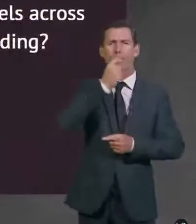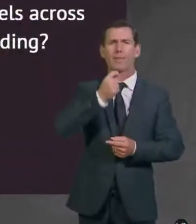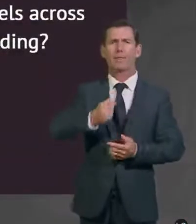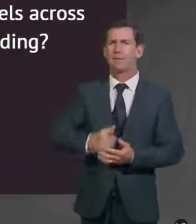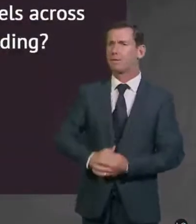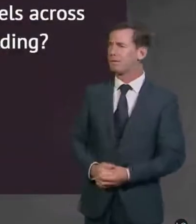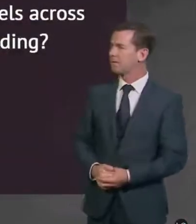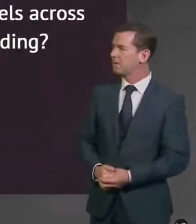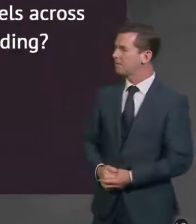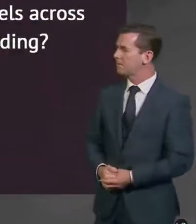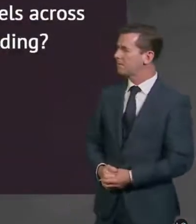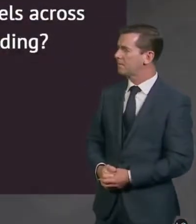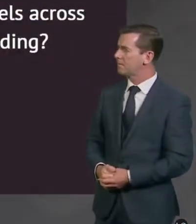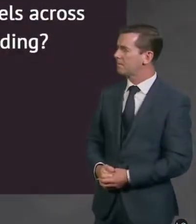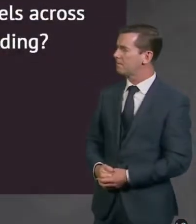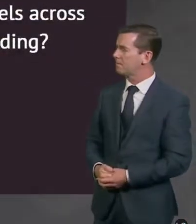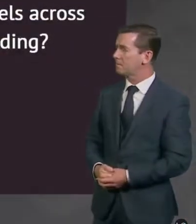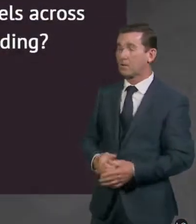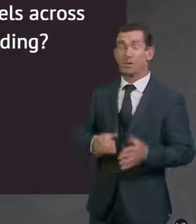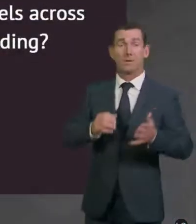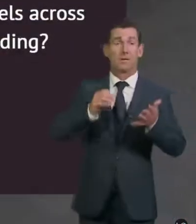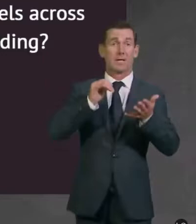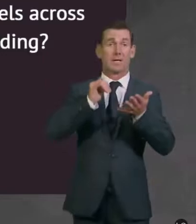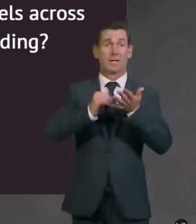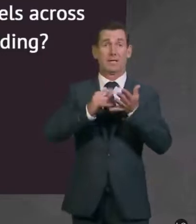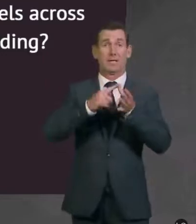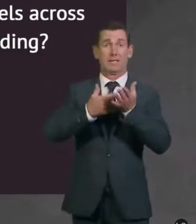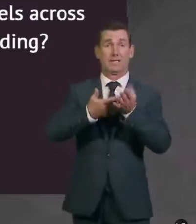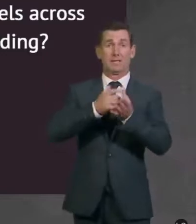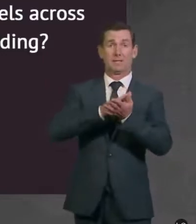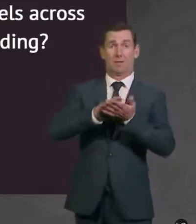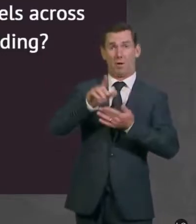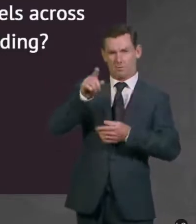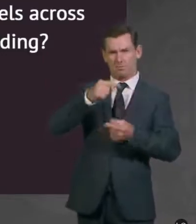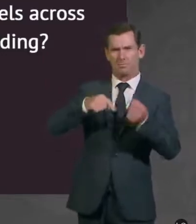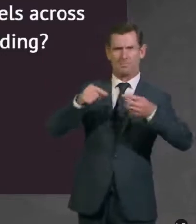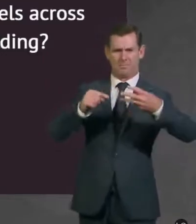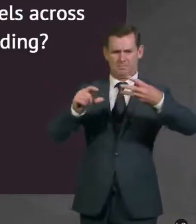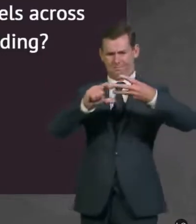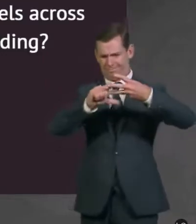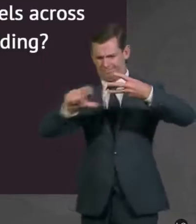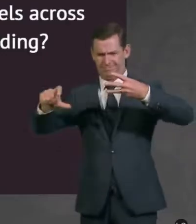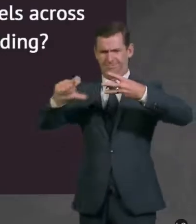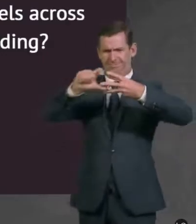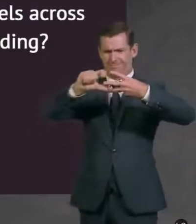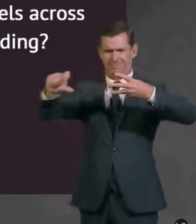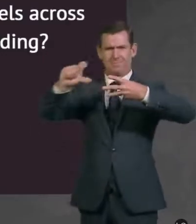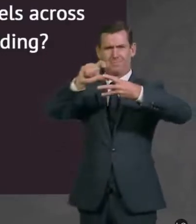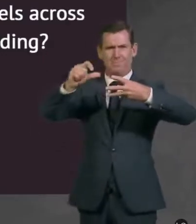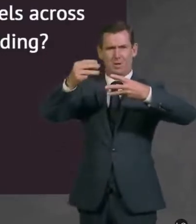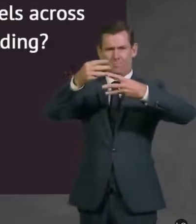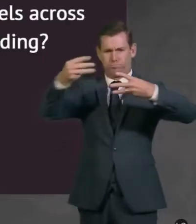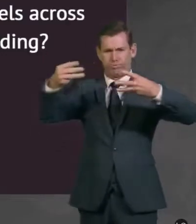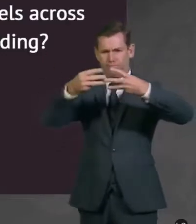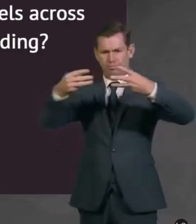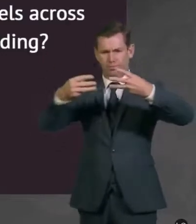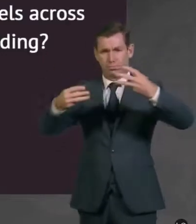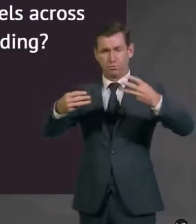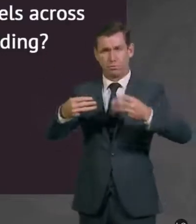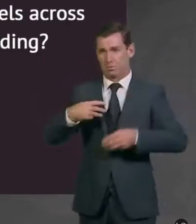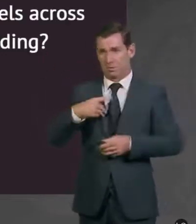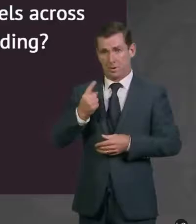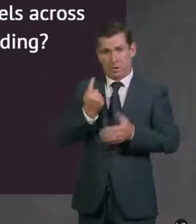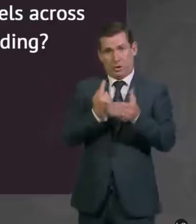Sarah asks, following the introduction of 3 new levels across regions, will you be reintroducing shielding? If so, where and how? Well,